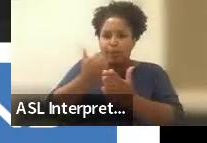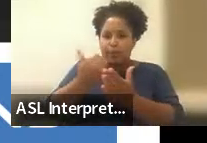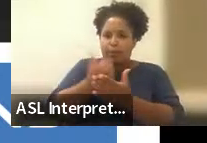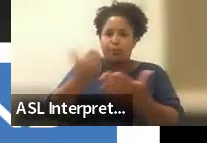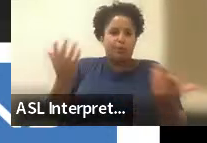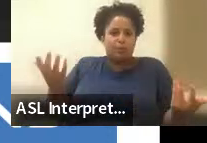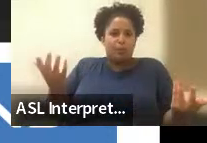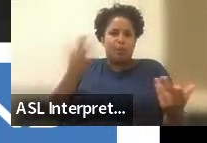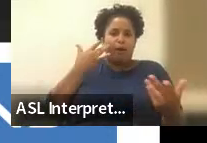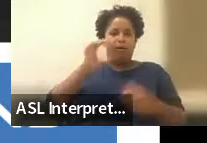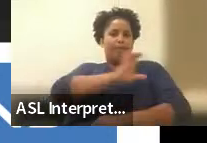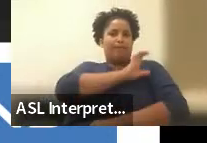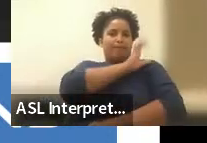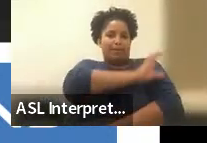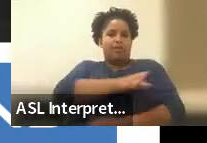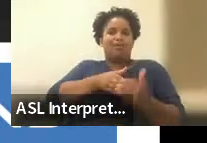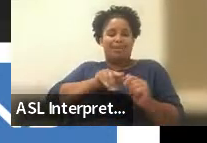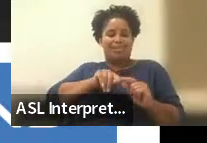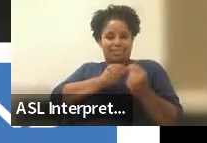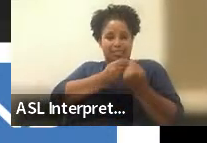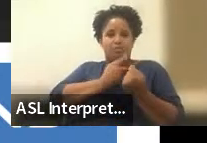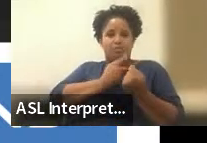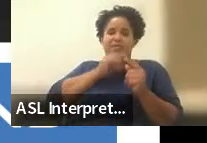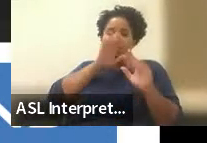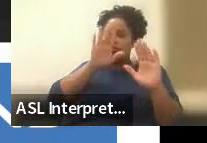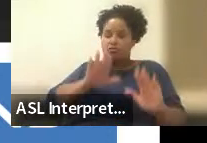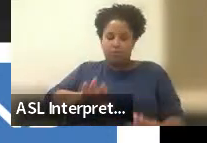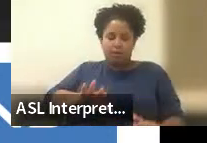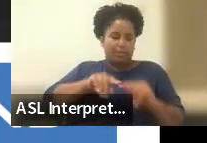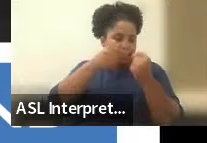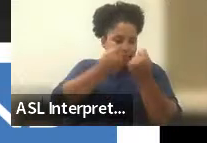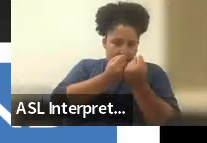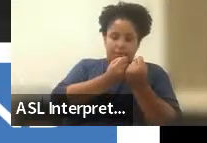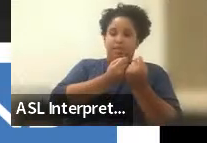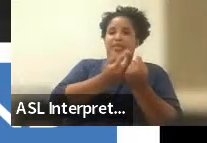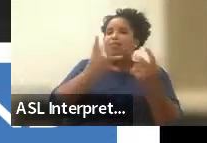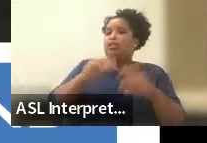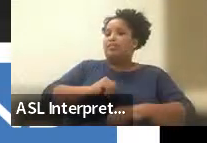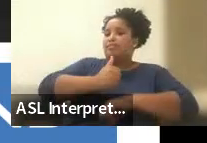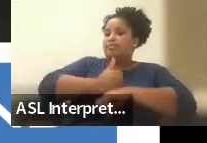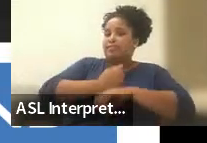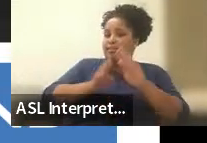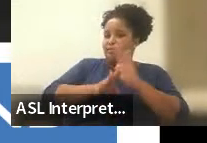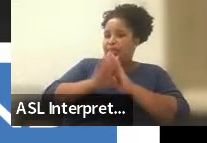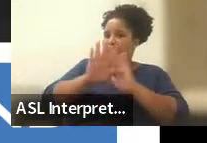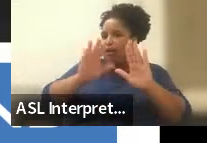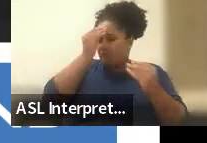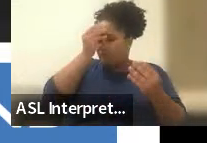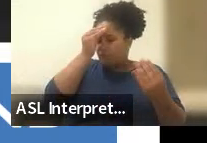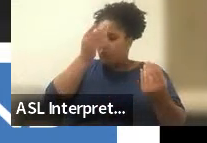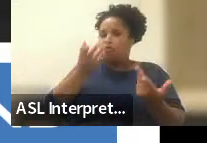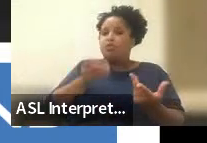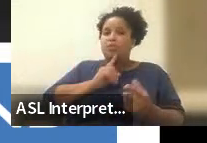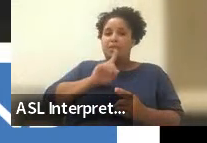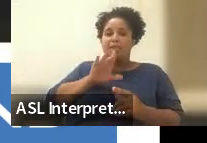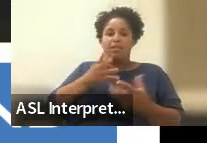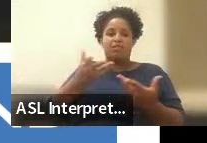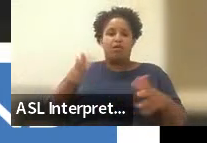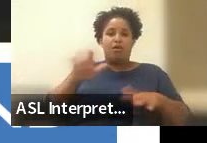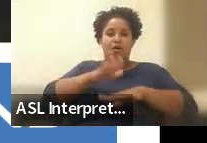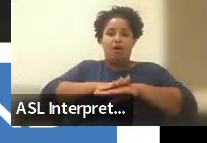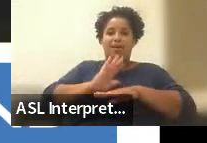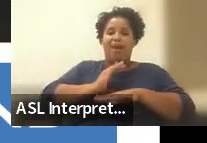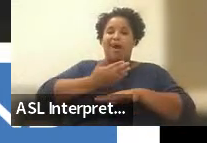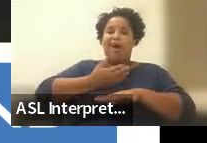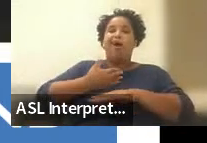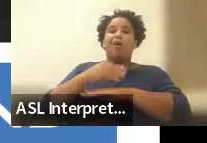our clinical guidance team, our really great clinical guidance team, has already developed a lot of great information, and it's really all on our website.